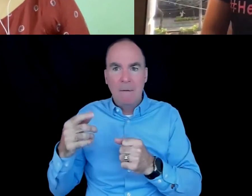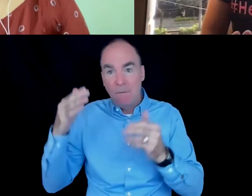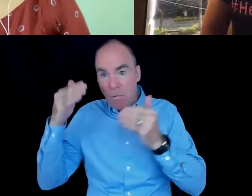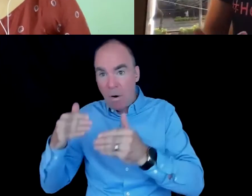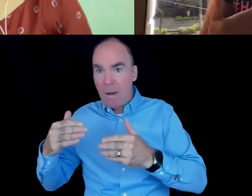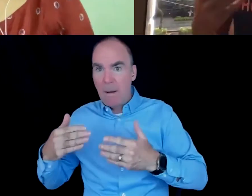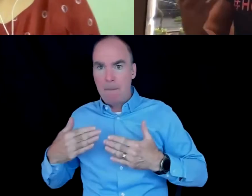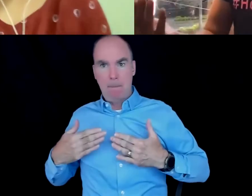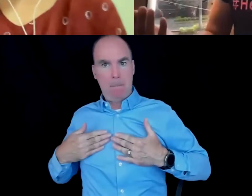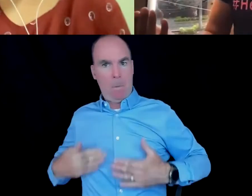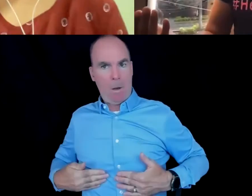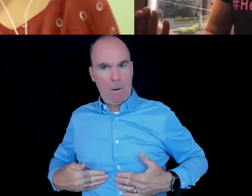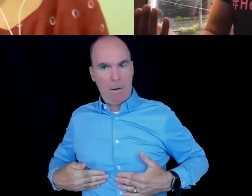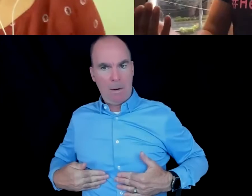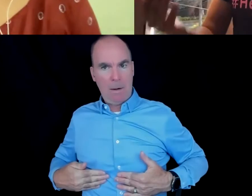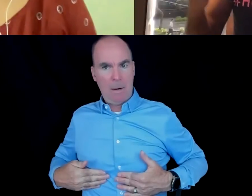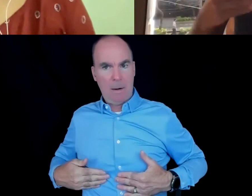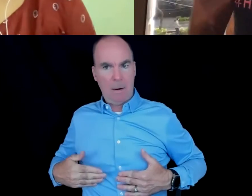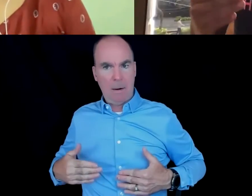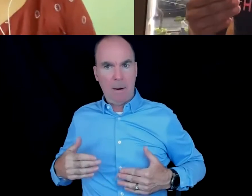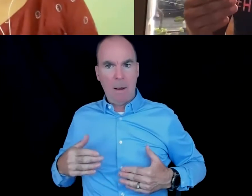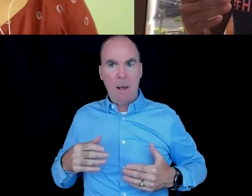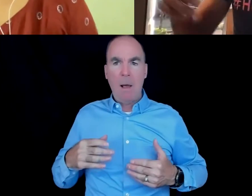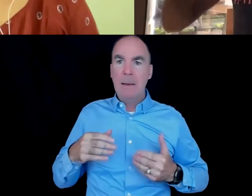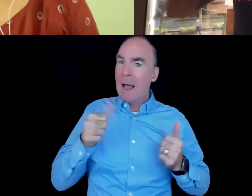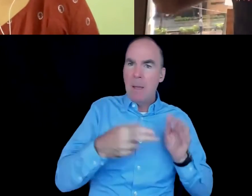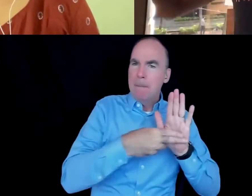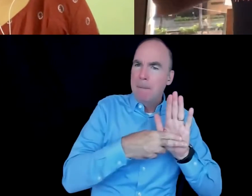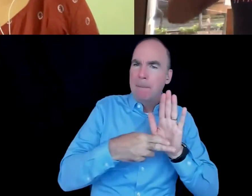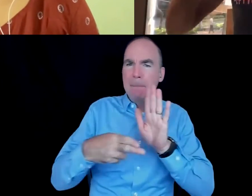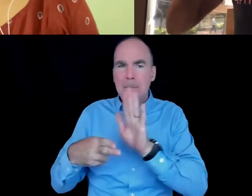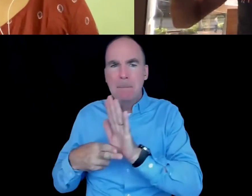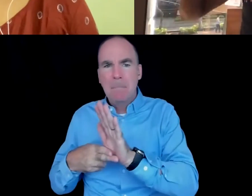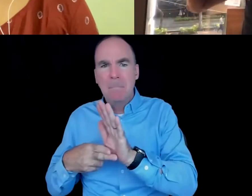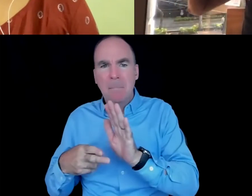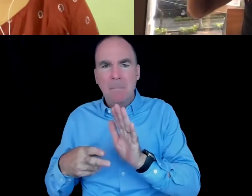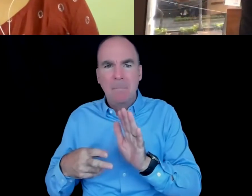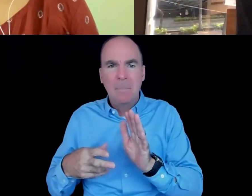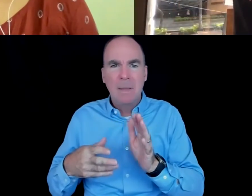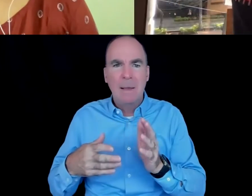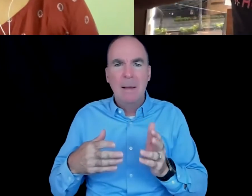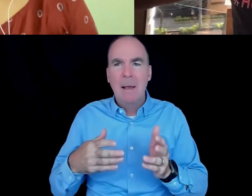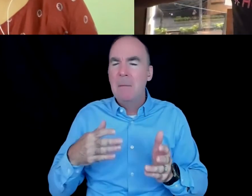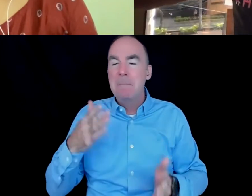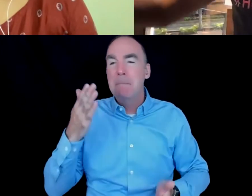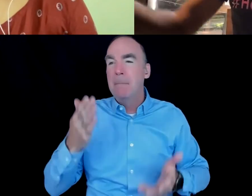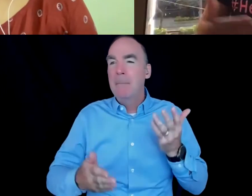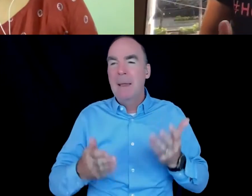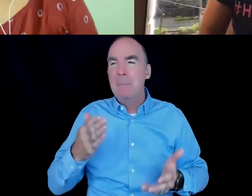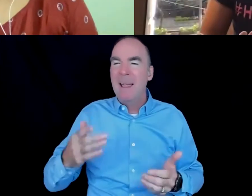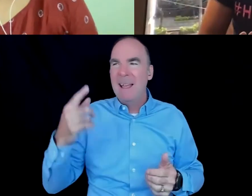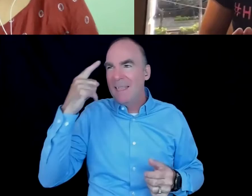Wherever like the gender, it's not fixed anywhere. It could like different between like my street and neighborhood and the neighborhood like next